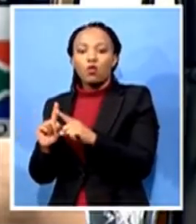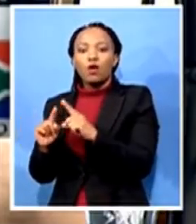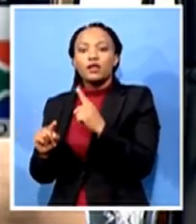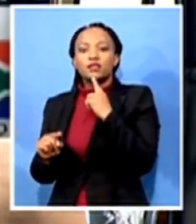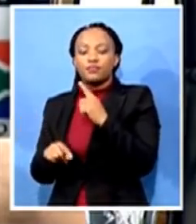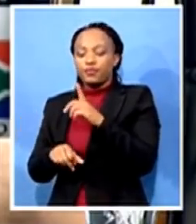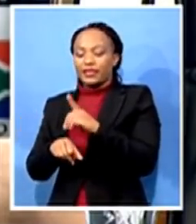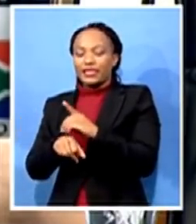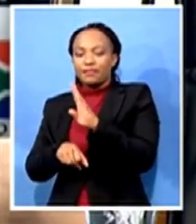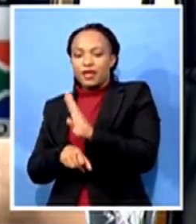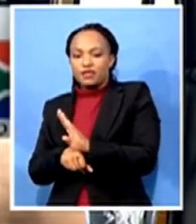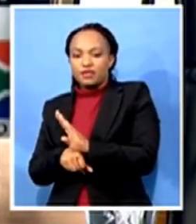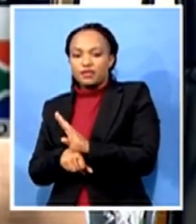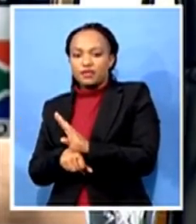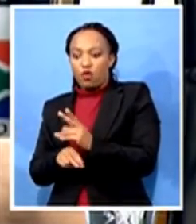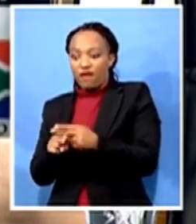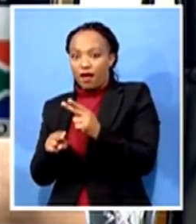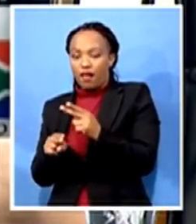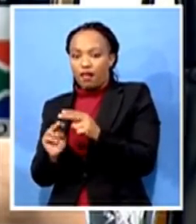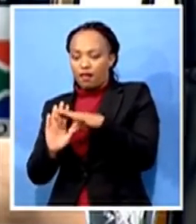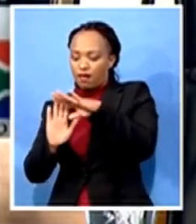list from the database was